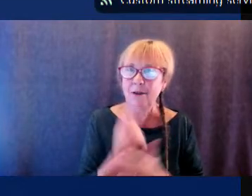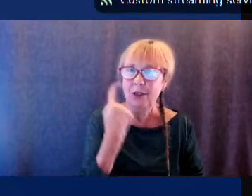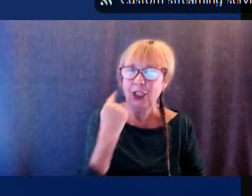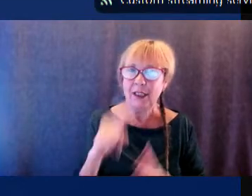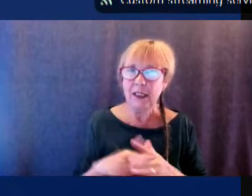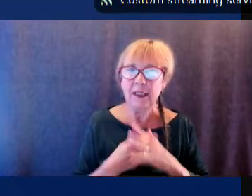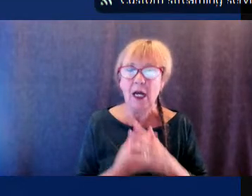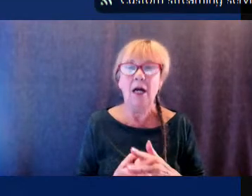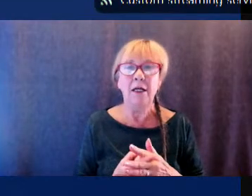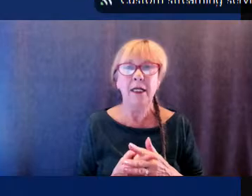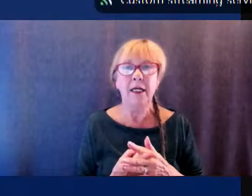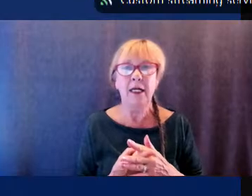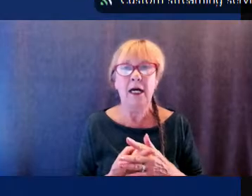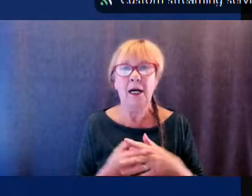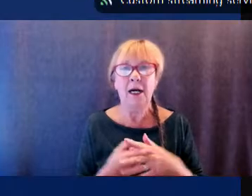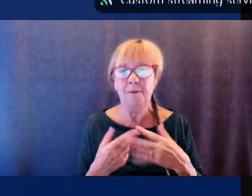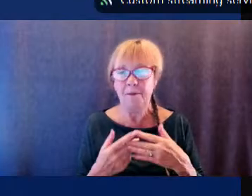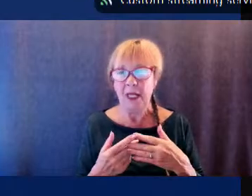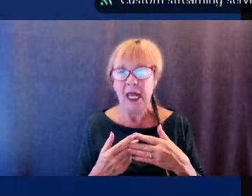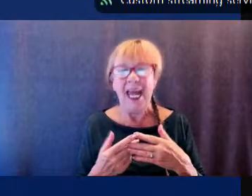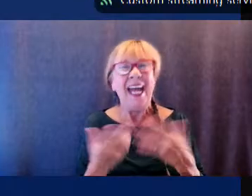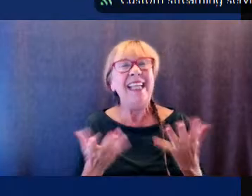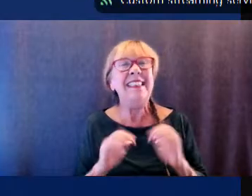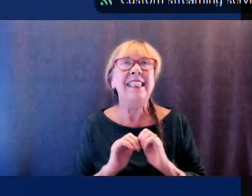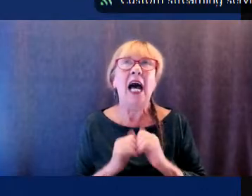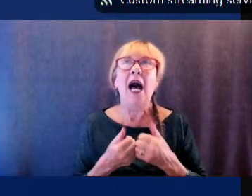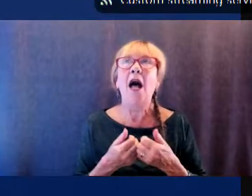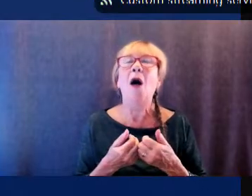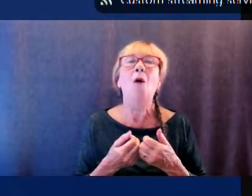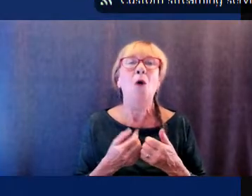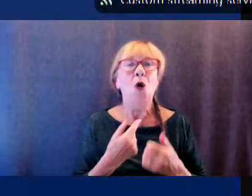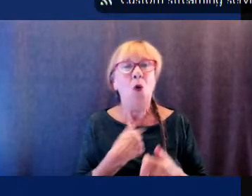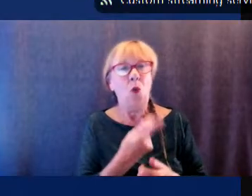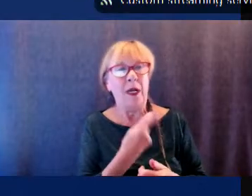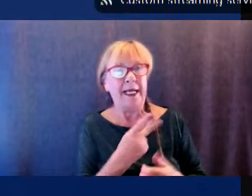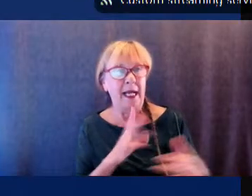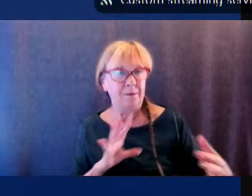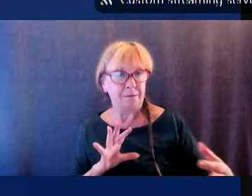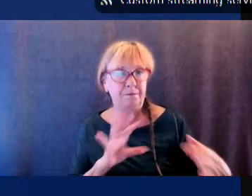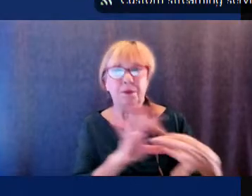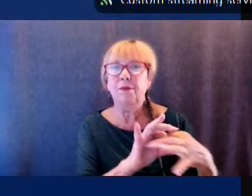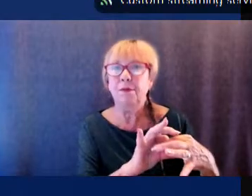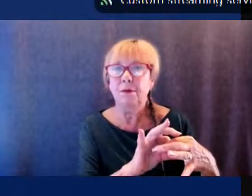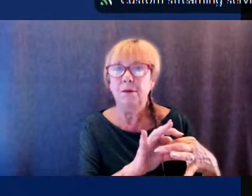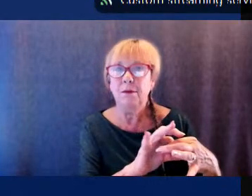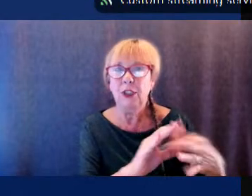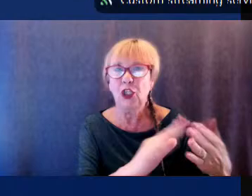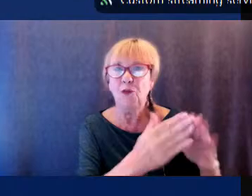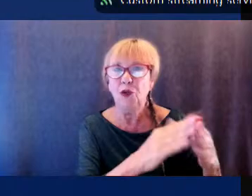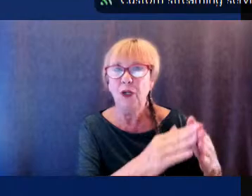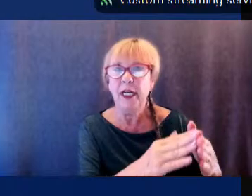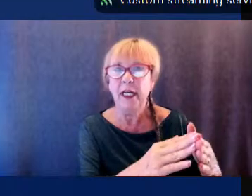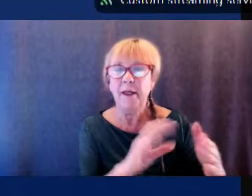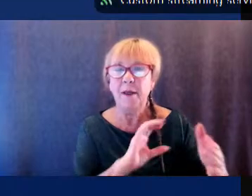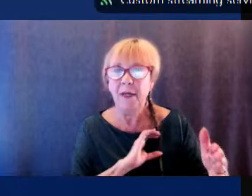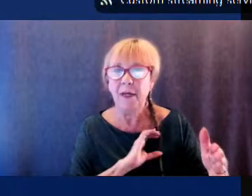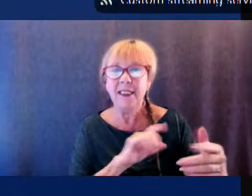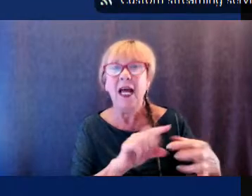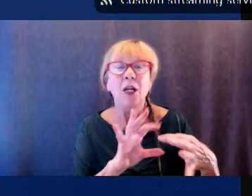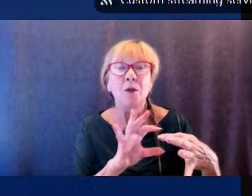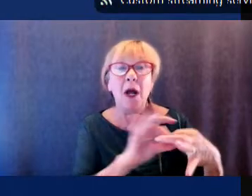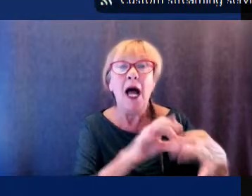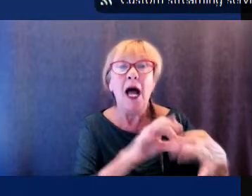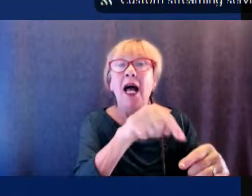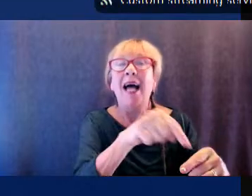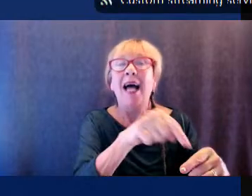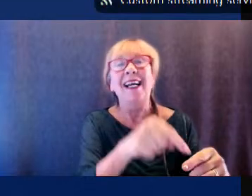It's going to be just a way to build relationships with the community, especially our young people.